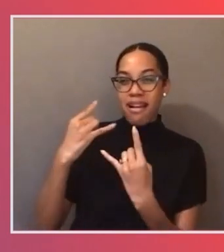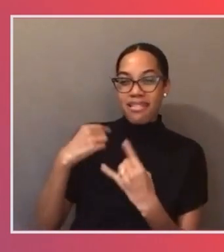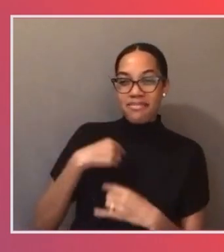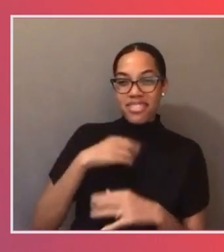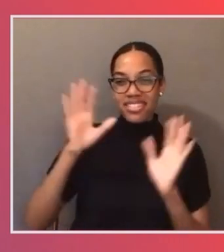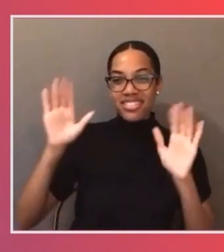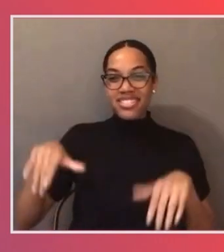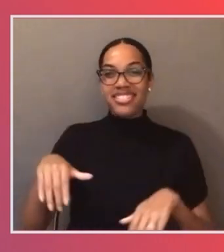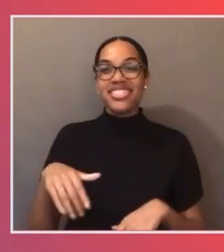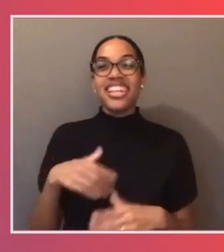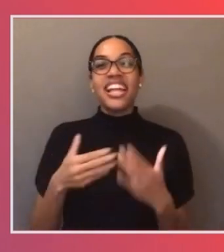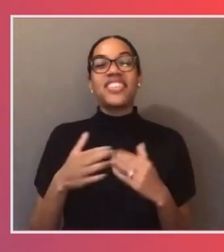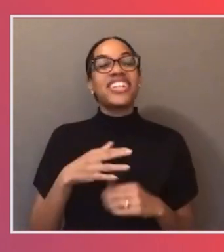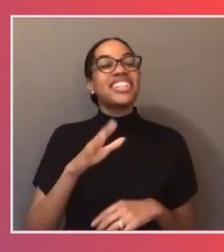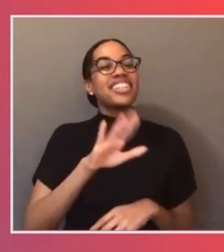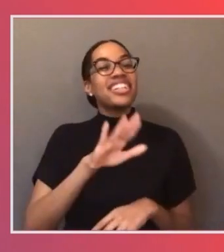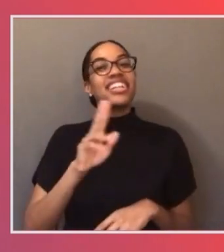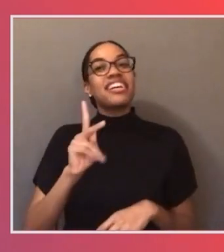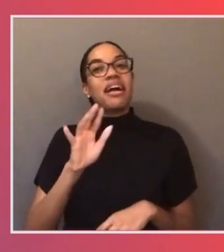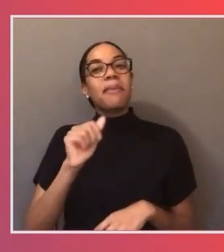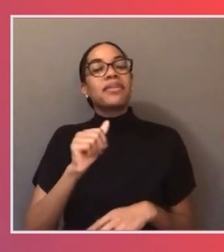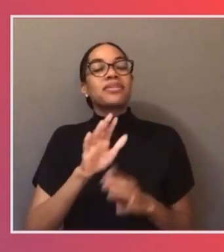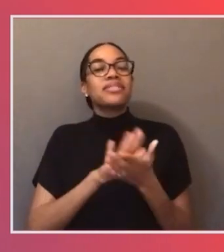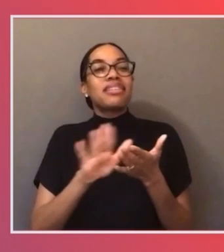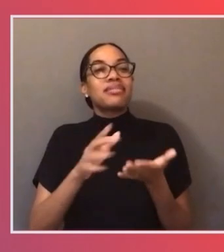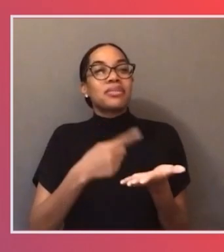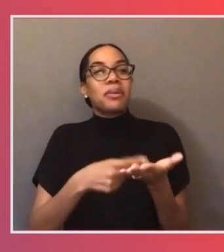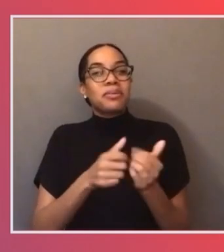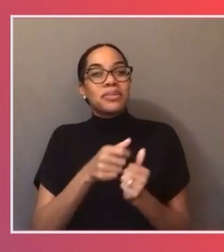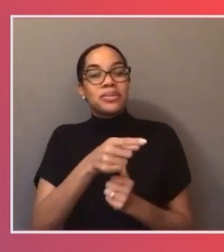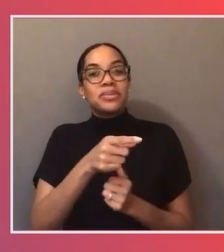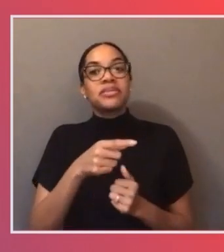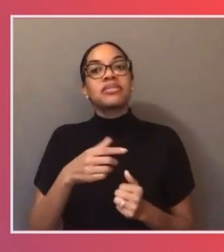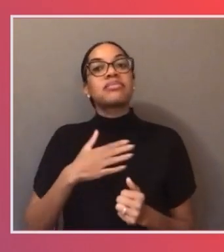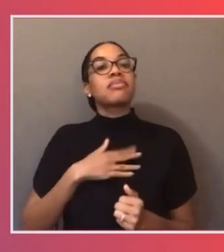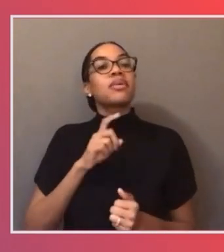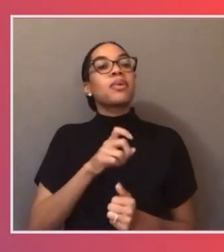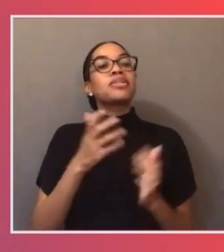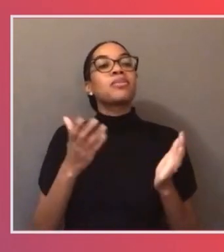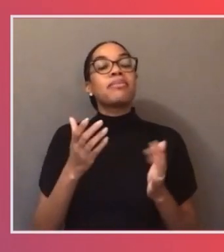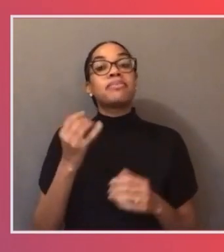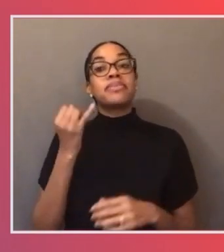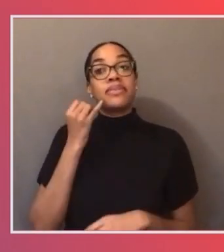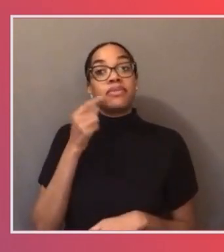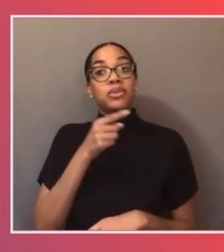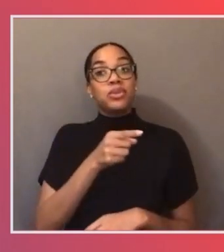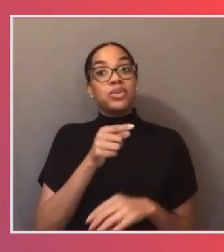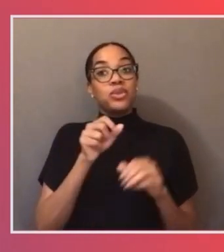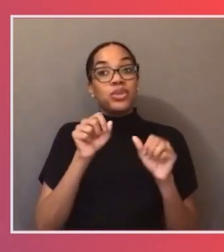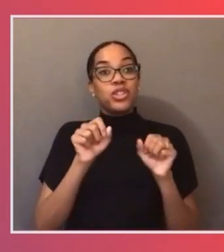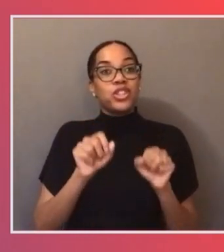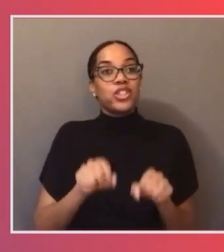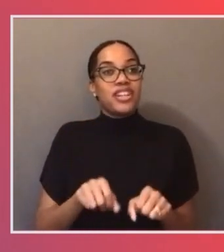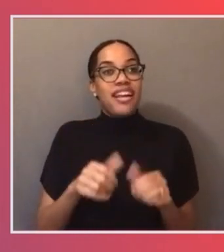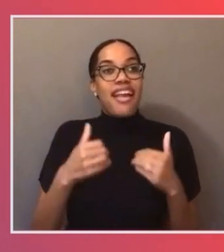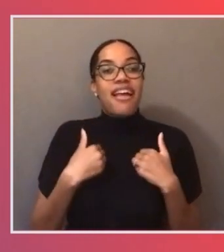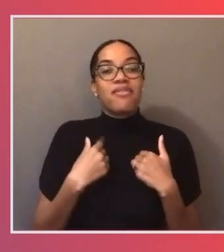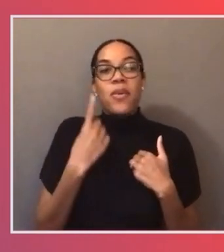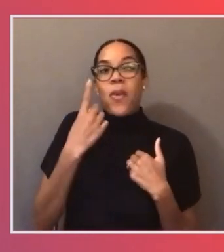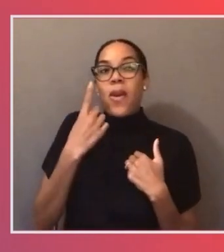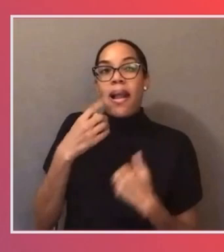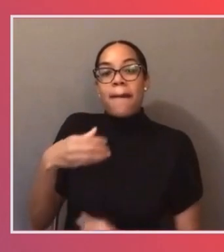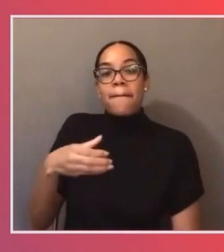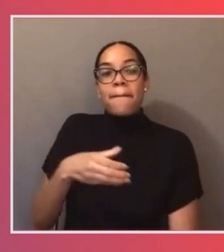if you could possess any of the superpowers that the Marvel